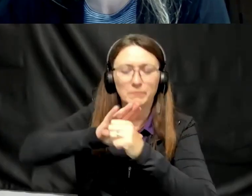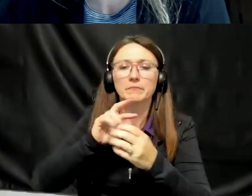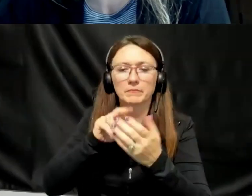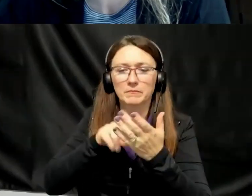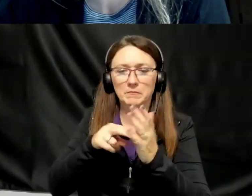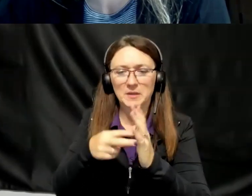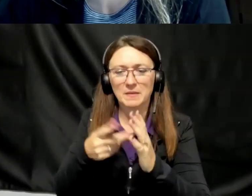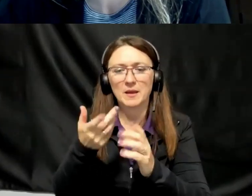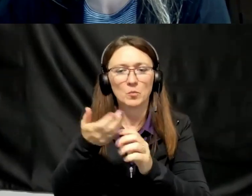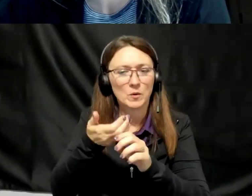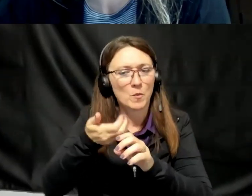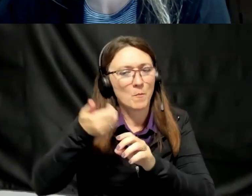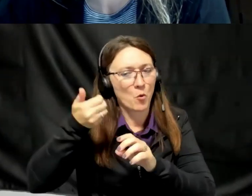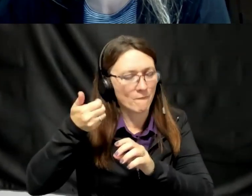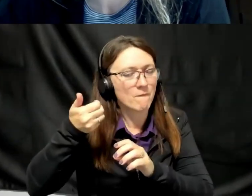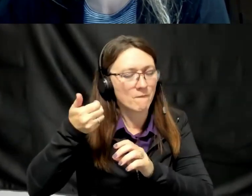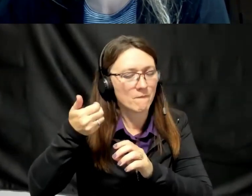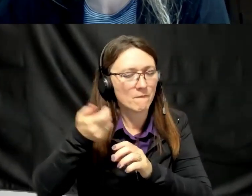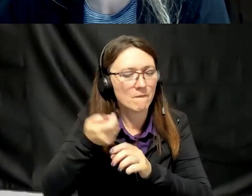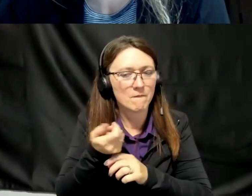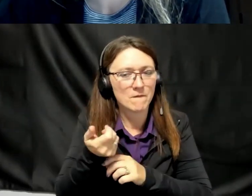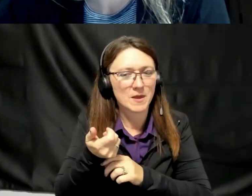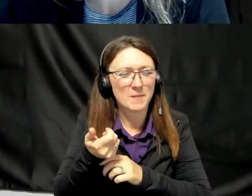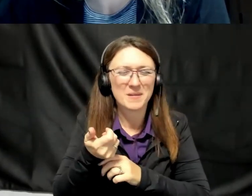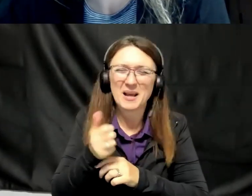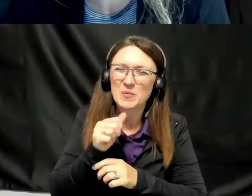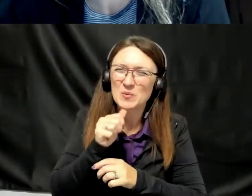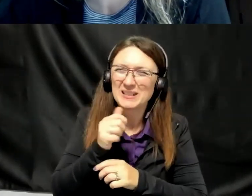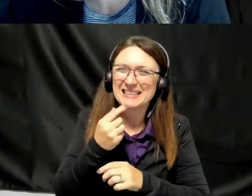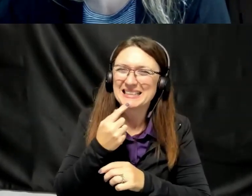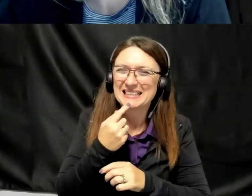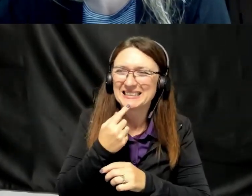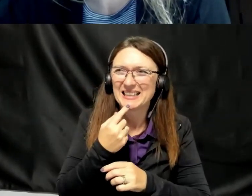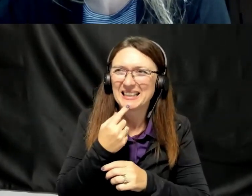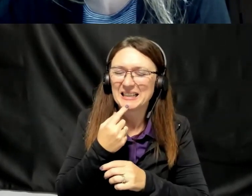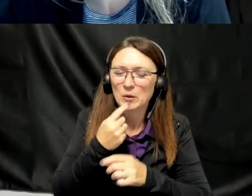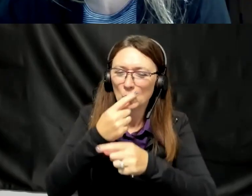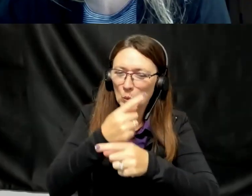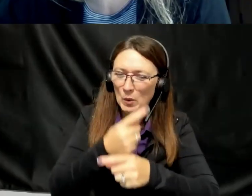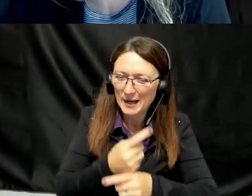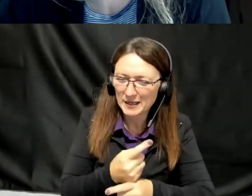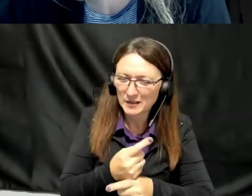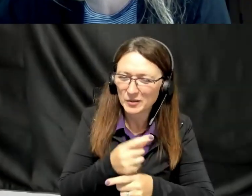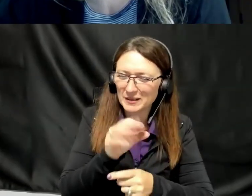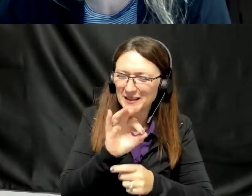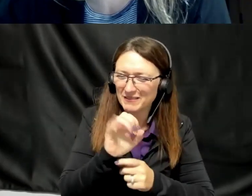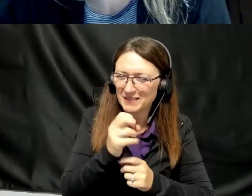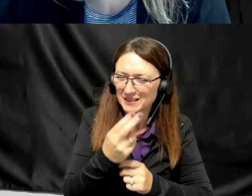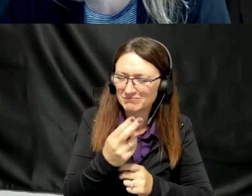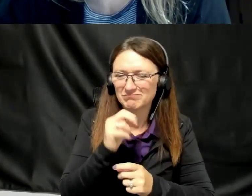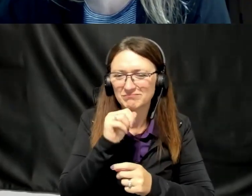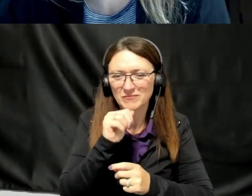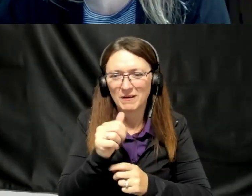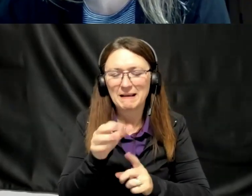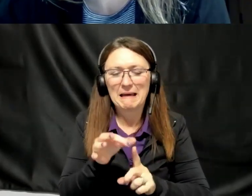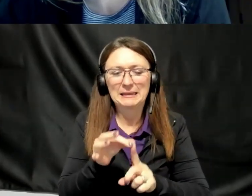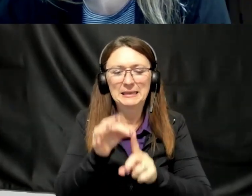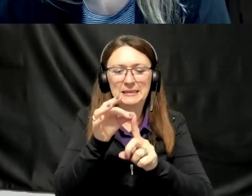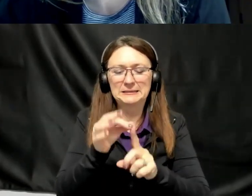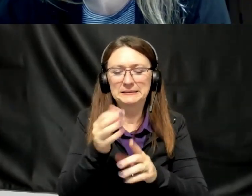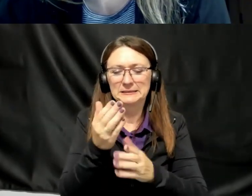be removed. But I wouldn't say it should be done regularly unless someone is a